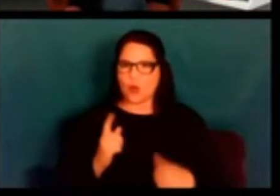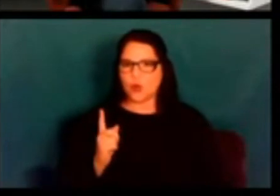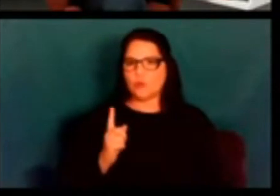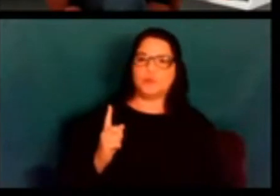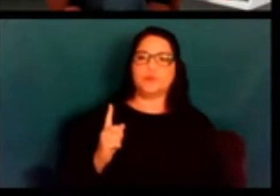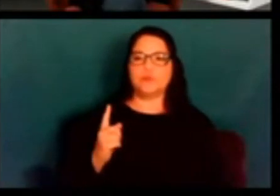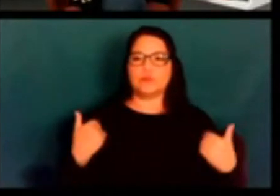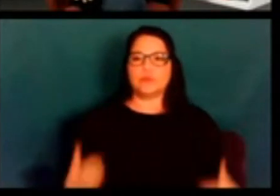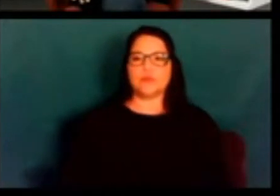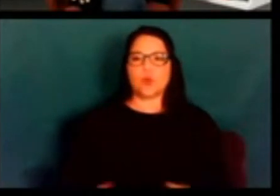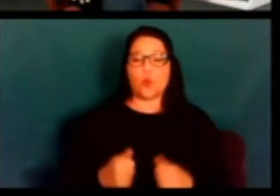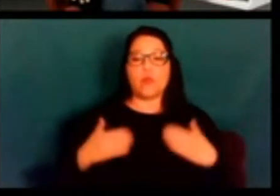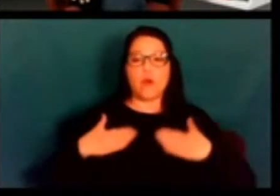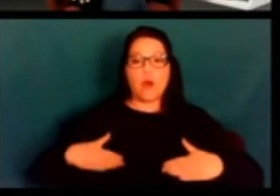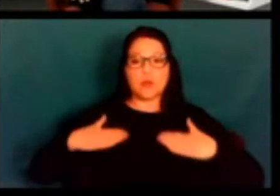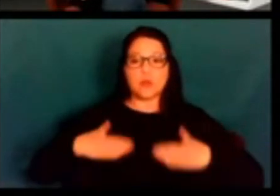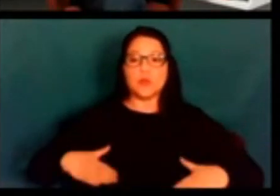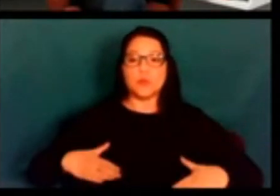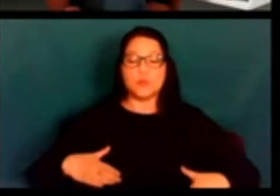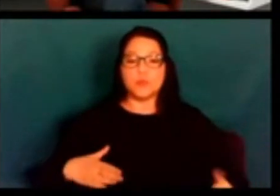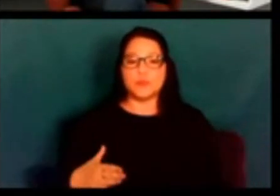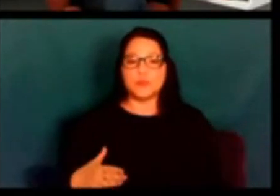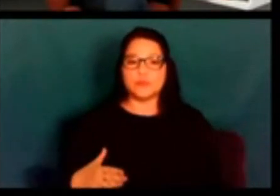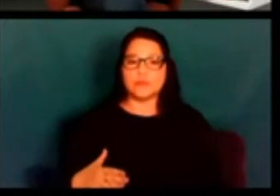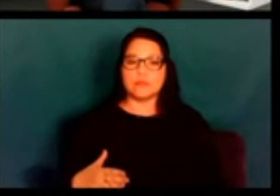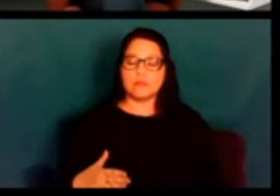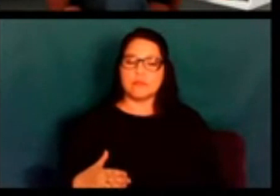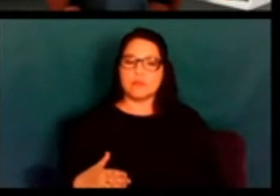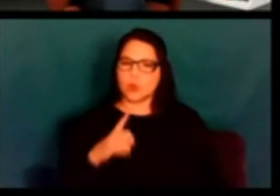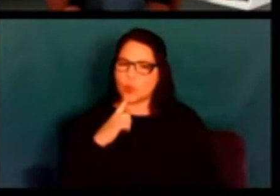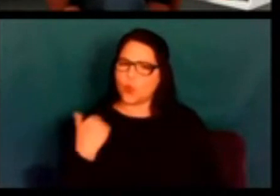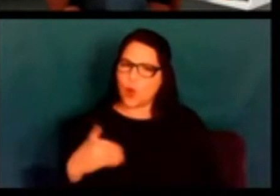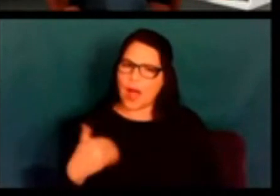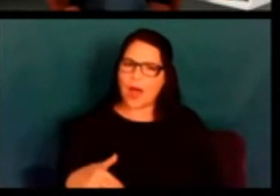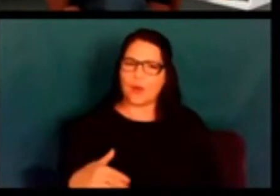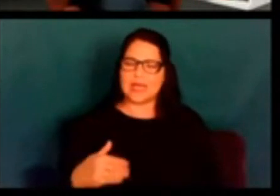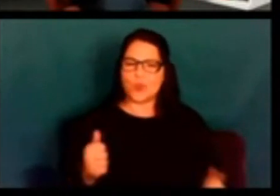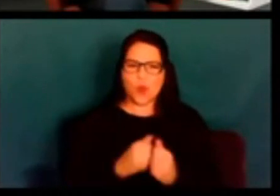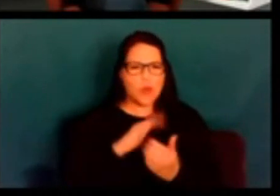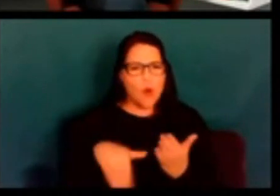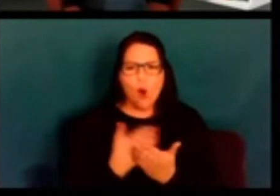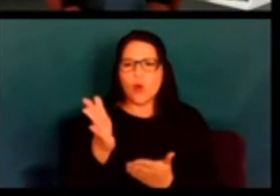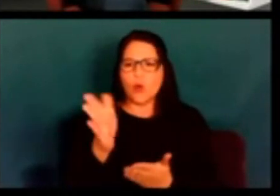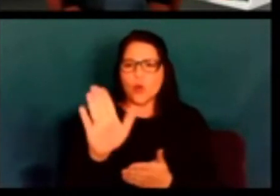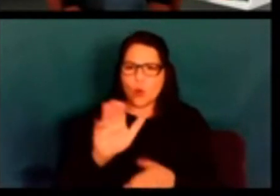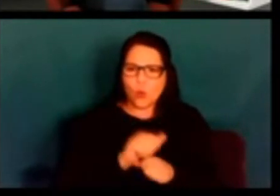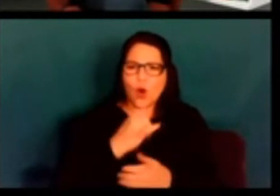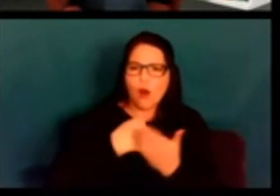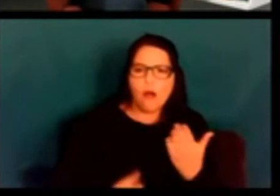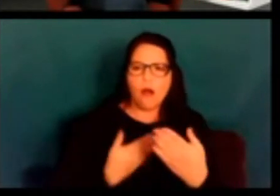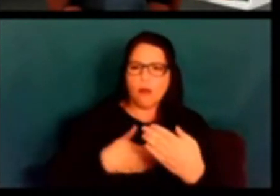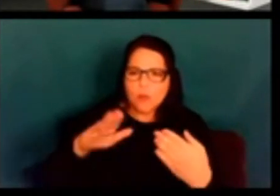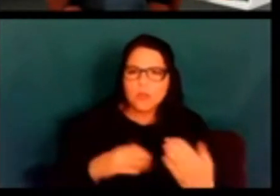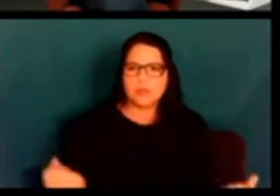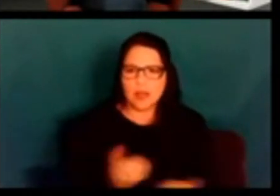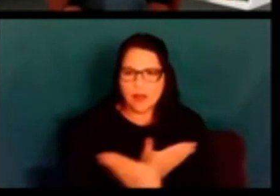yourself in costume is something that runs through your work all the time.